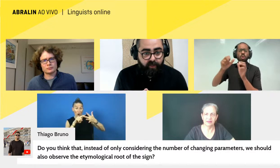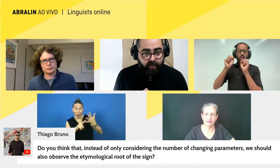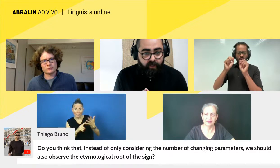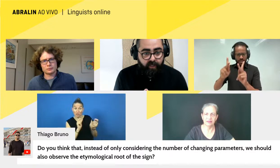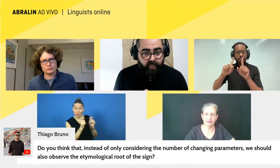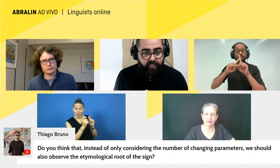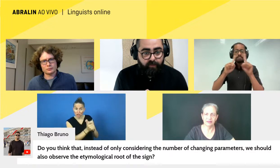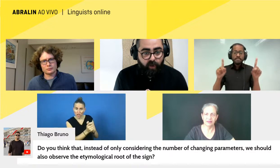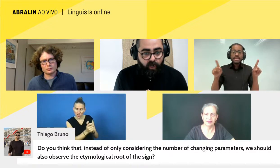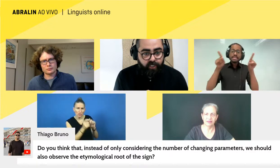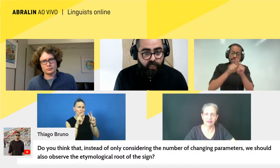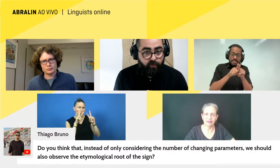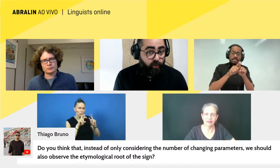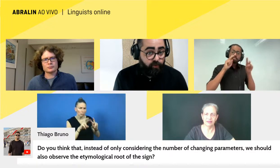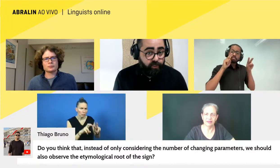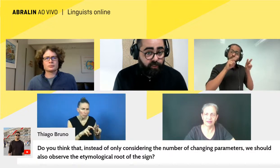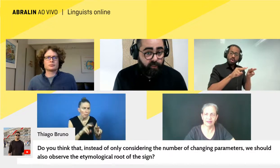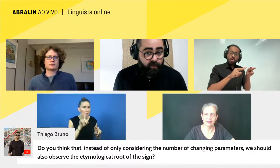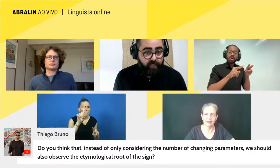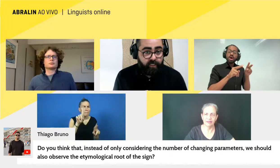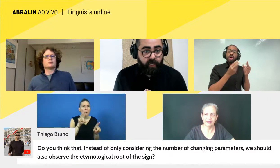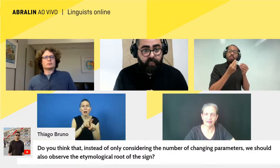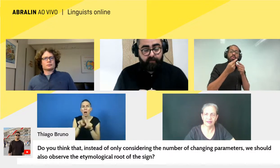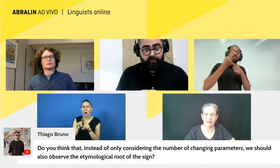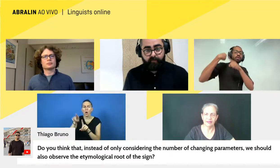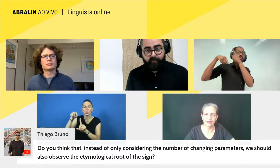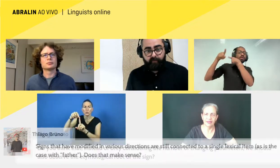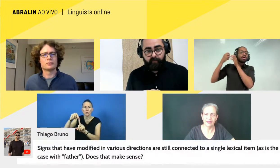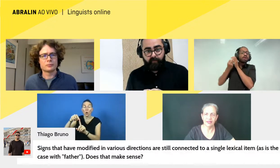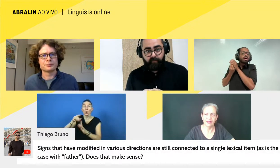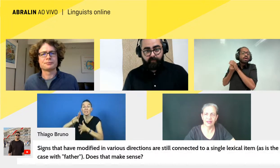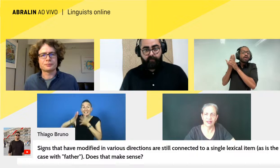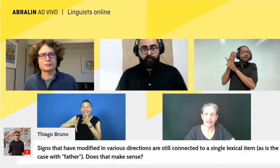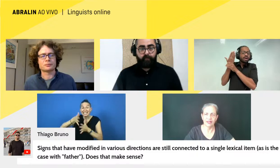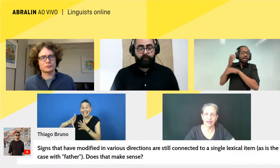observe the etymological root of the sign?